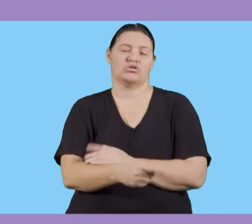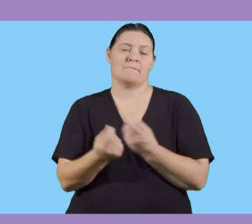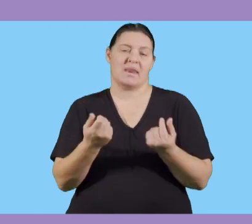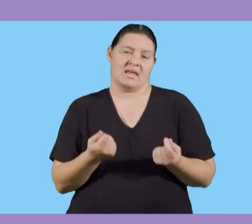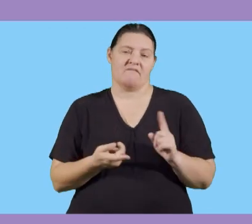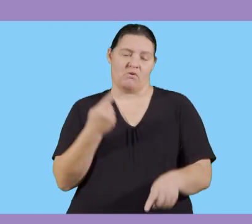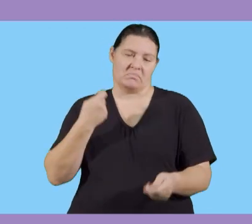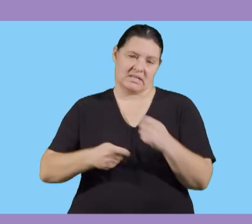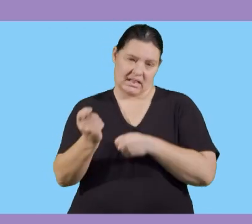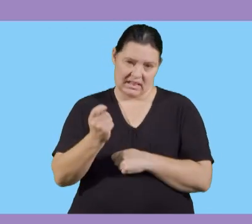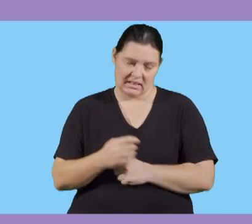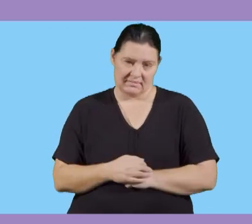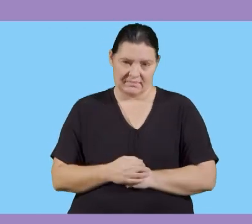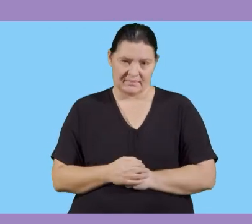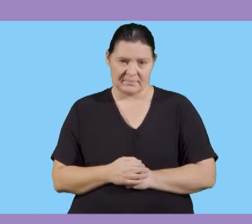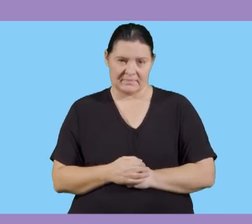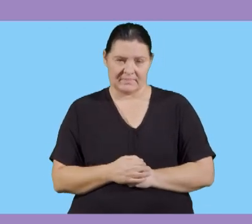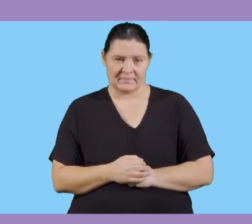from this sale.